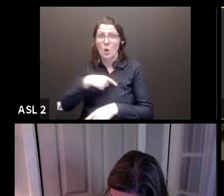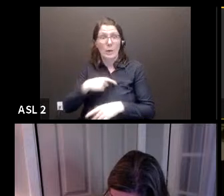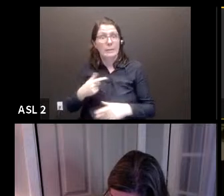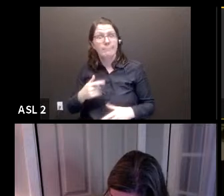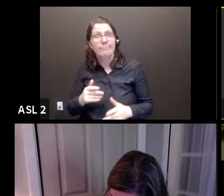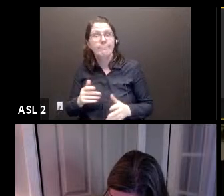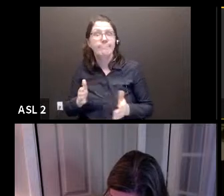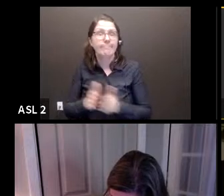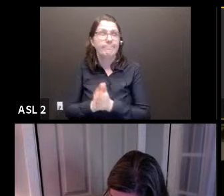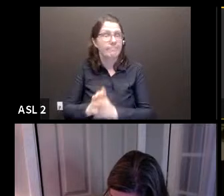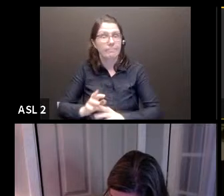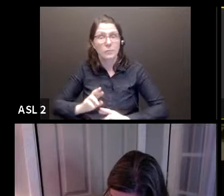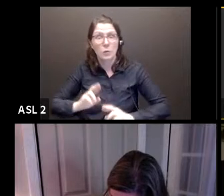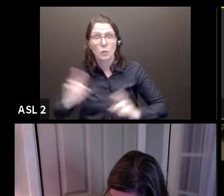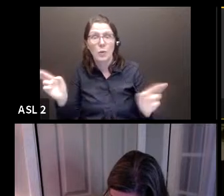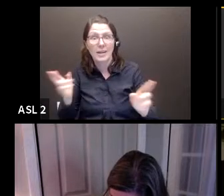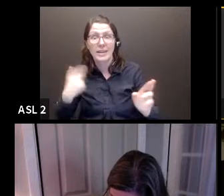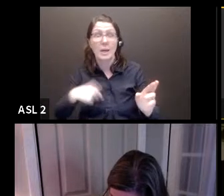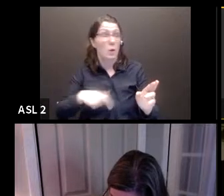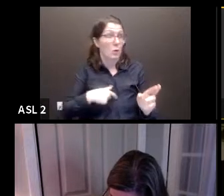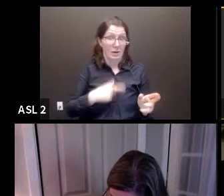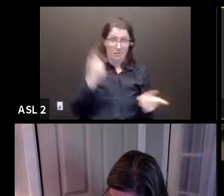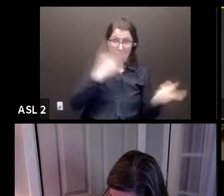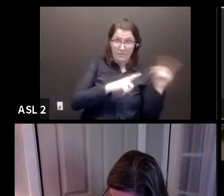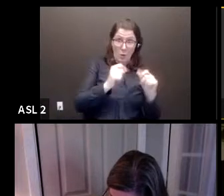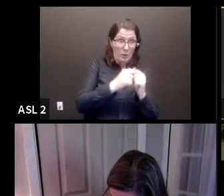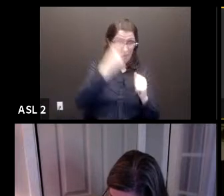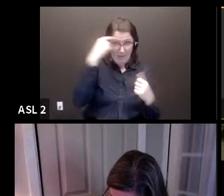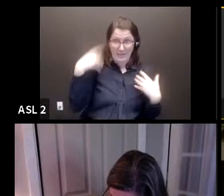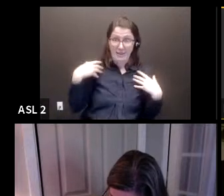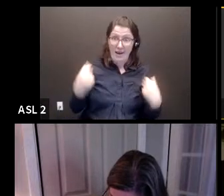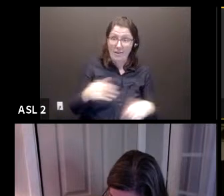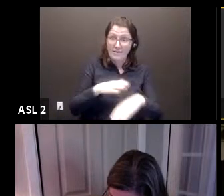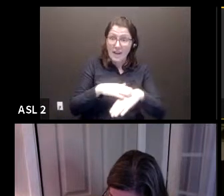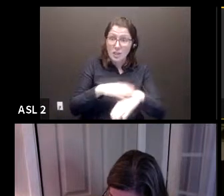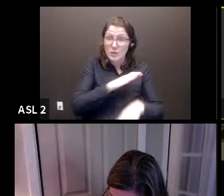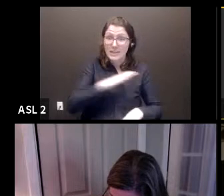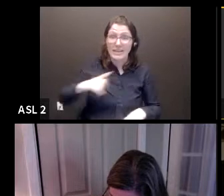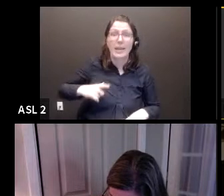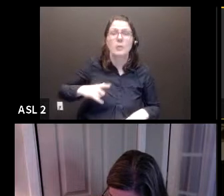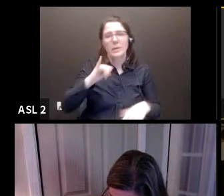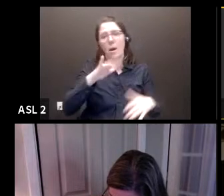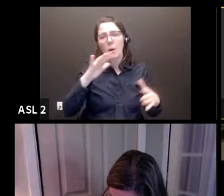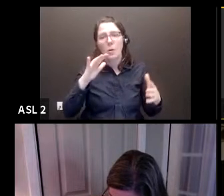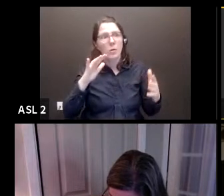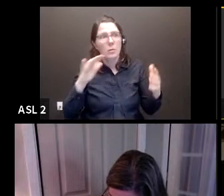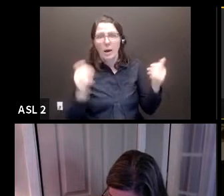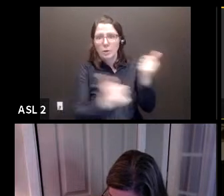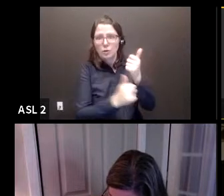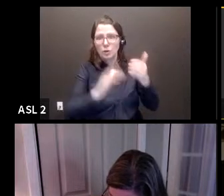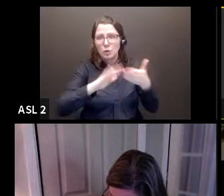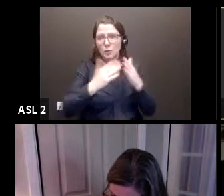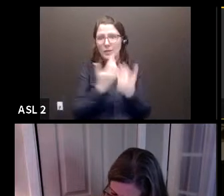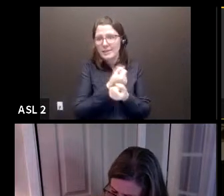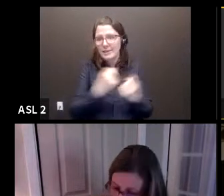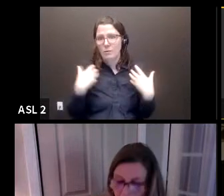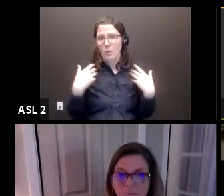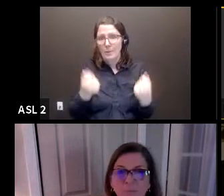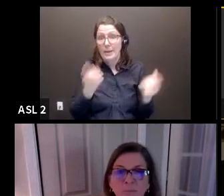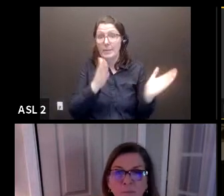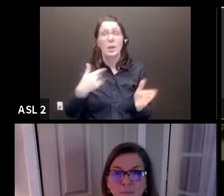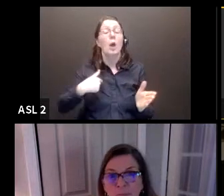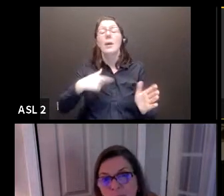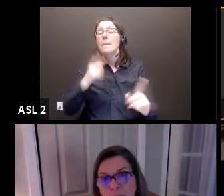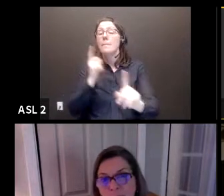around the the mental health council advisory council which is now with the city community safety well-being plan we're ready to go let's